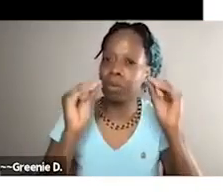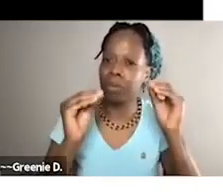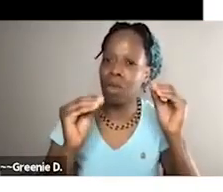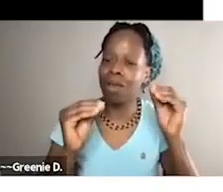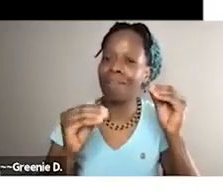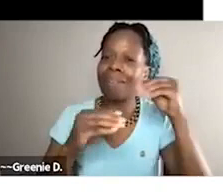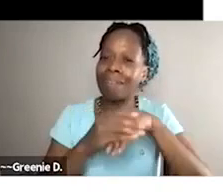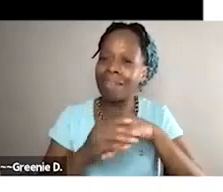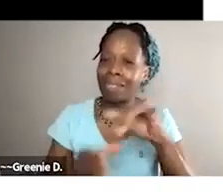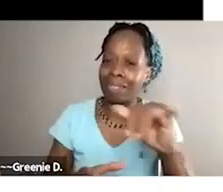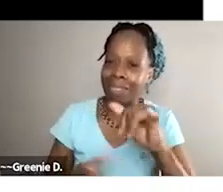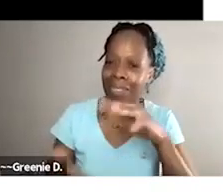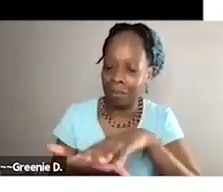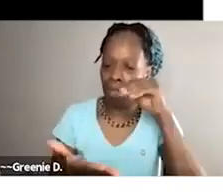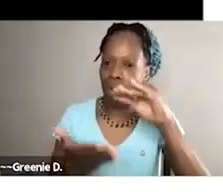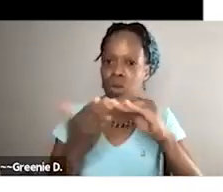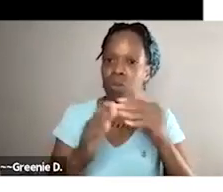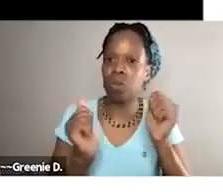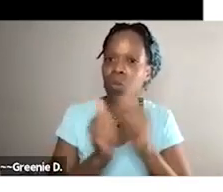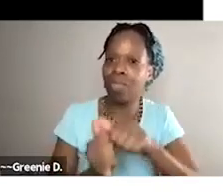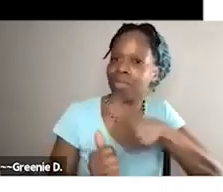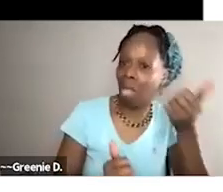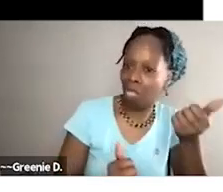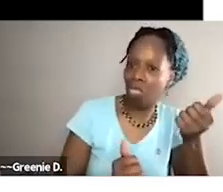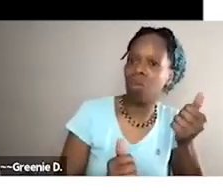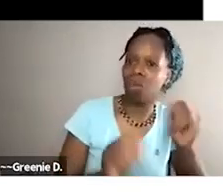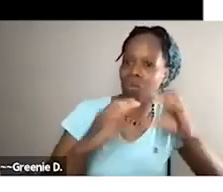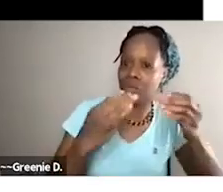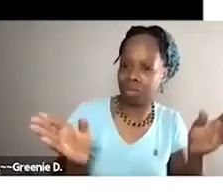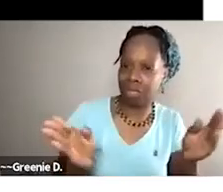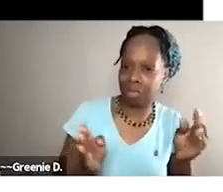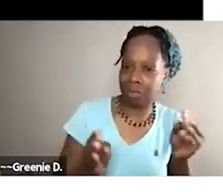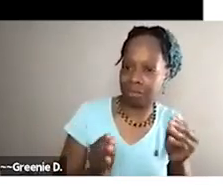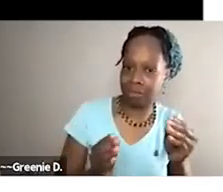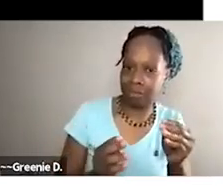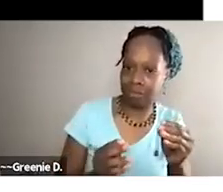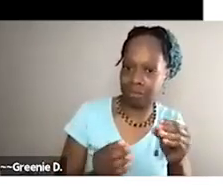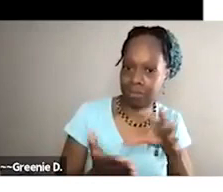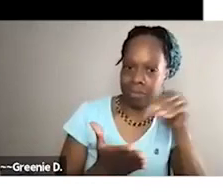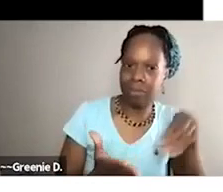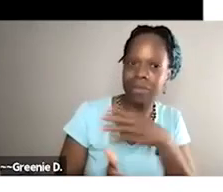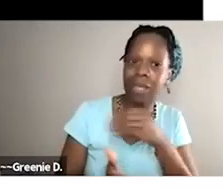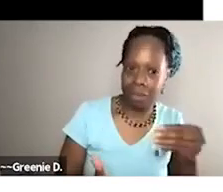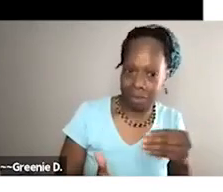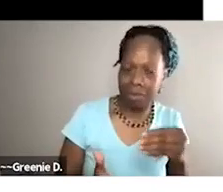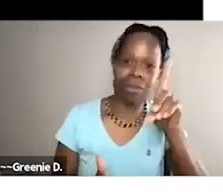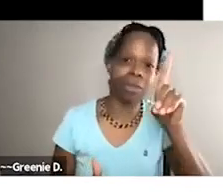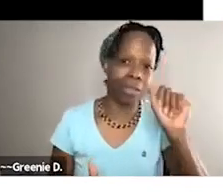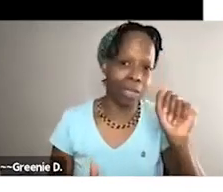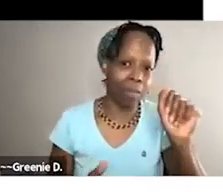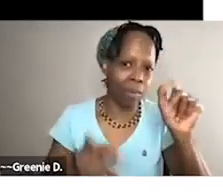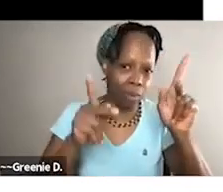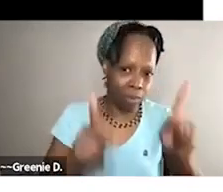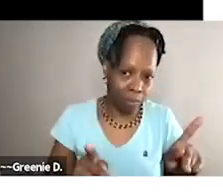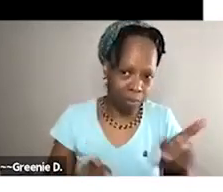learning community. And as far as assigning expectations, disabled people and disabled students sort